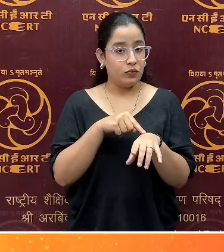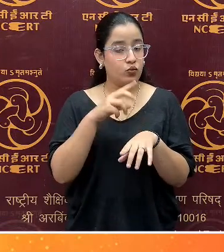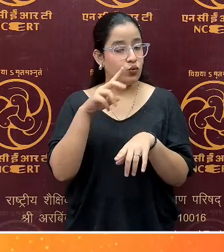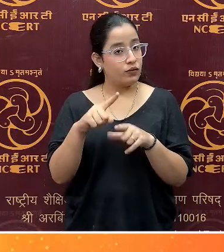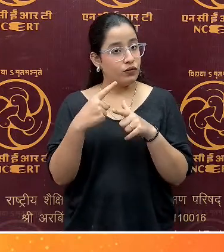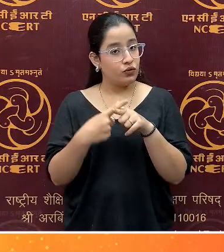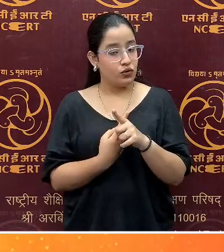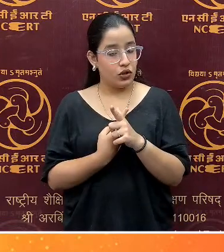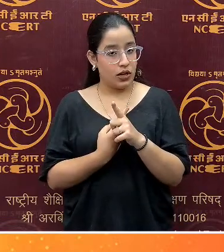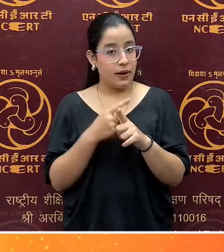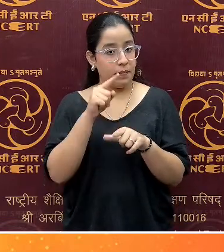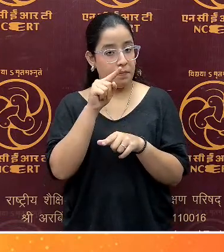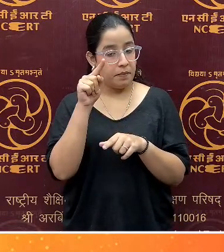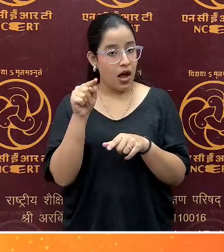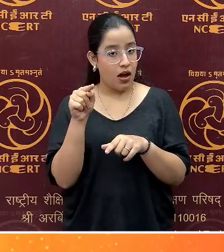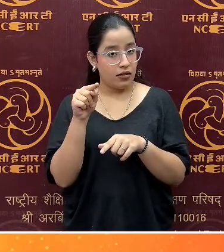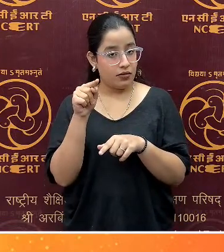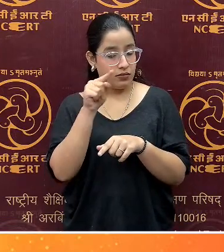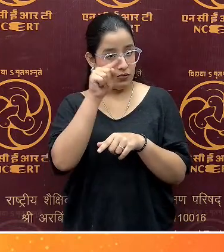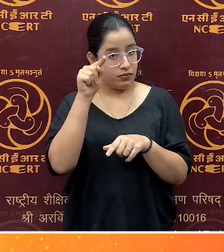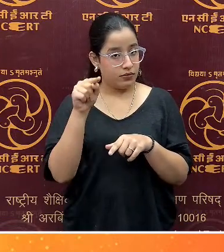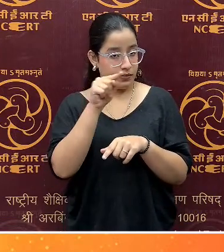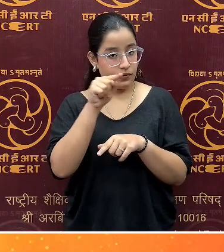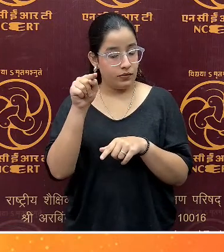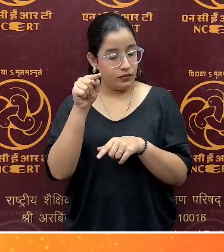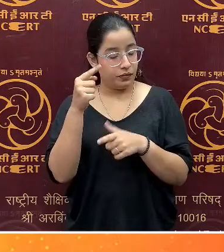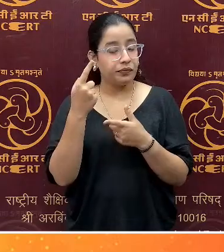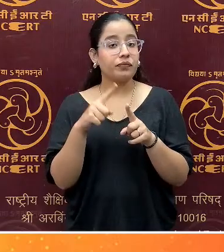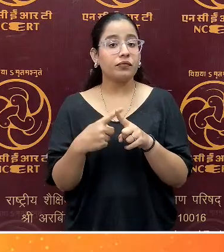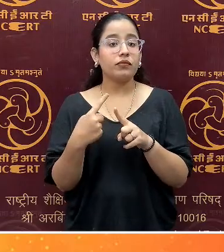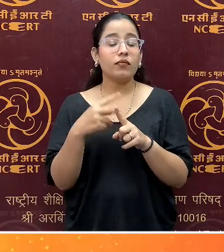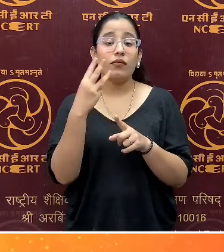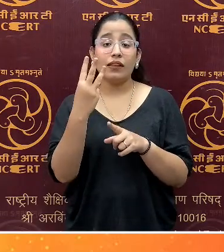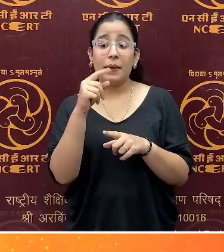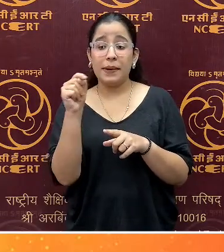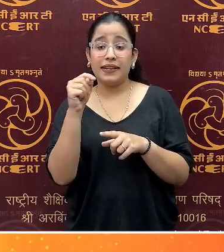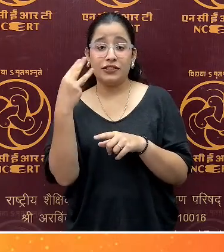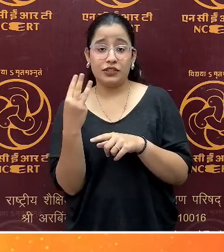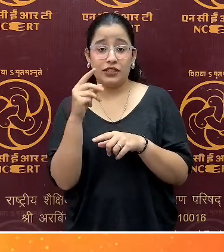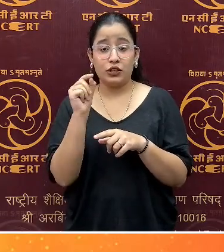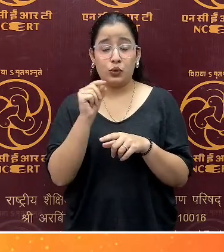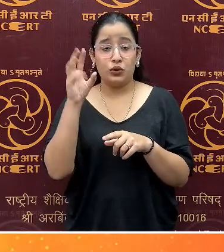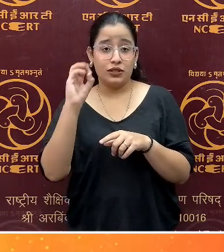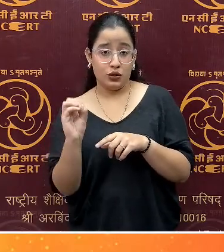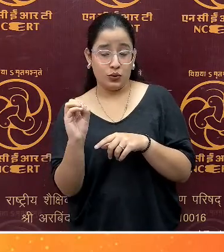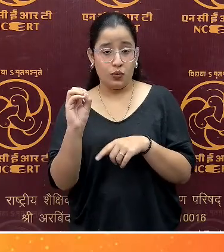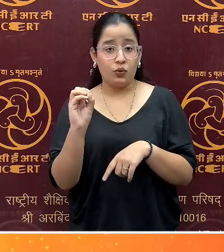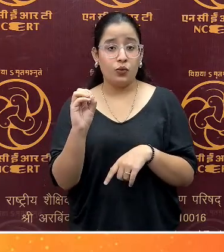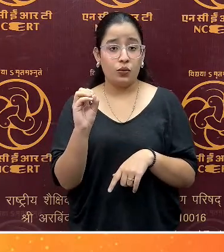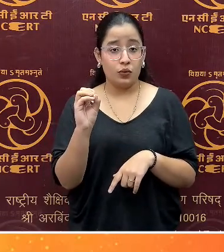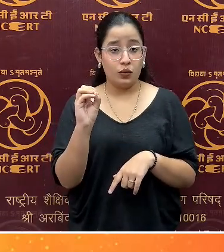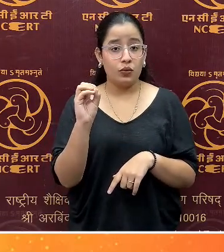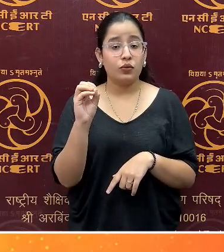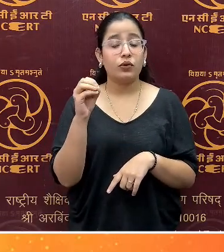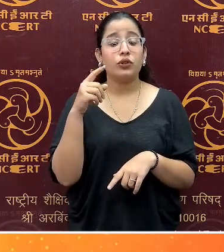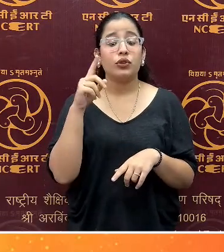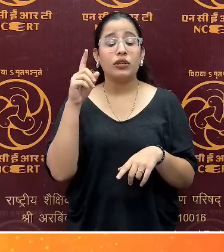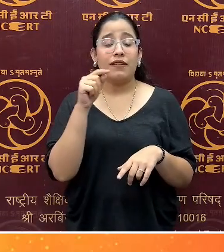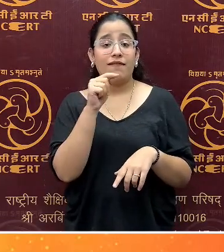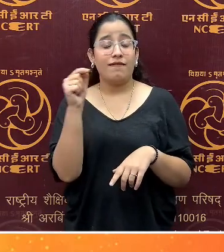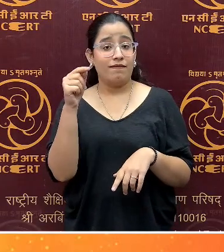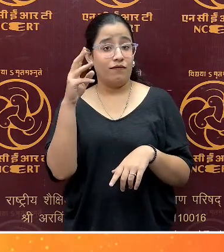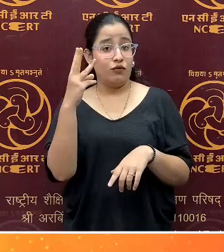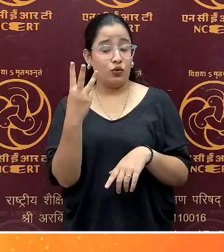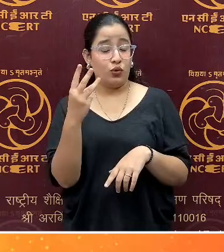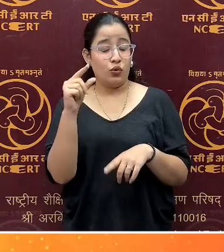J bar cap plus 3 minus 3 is 0 K cap. So what is the vector QP? It is